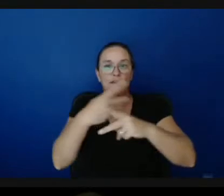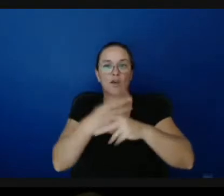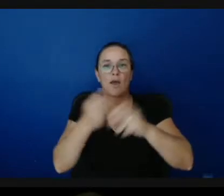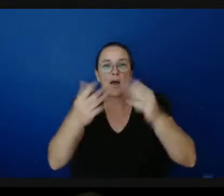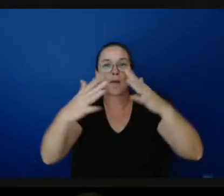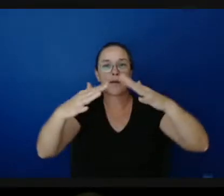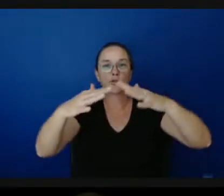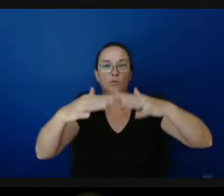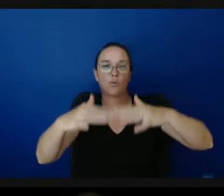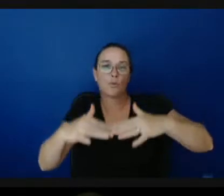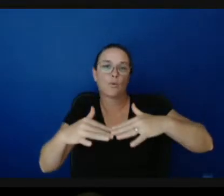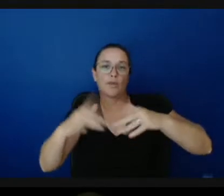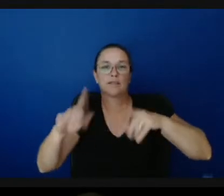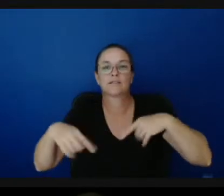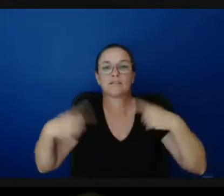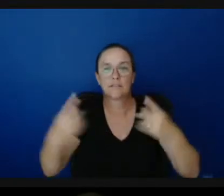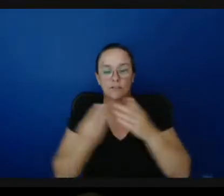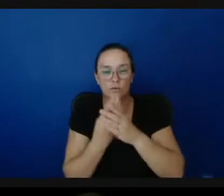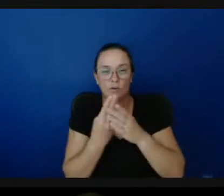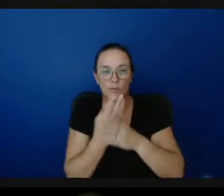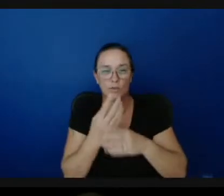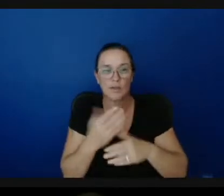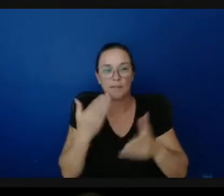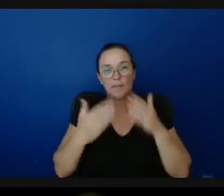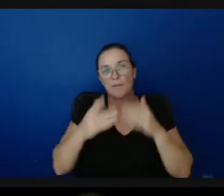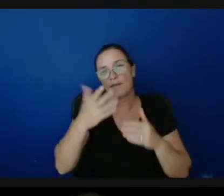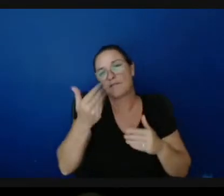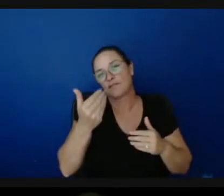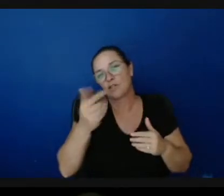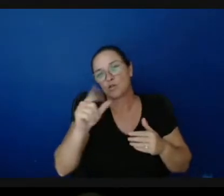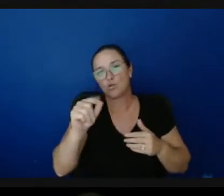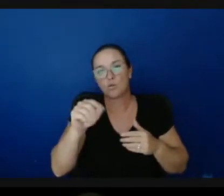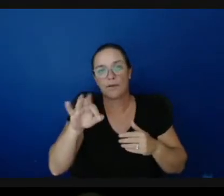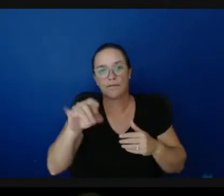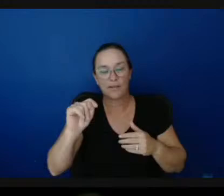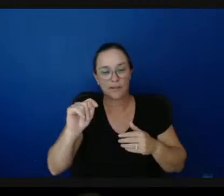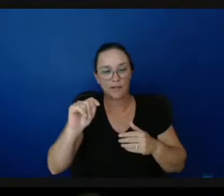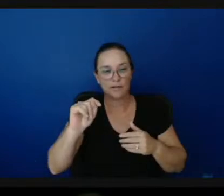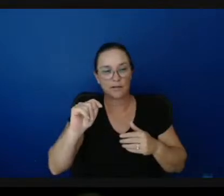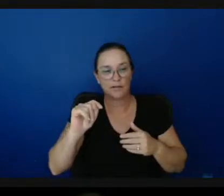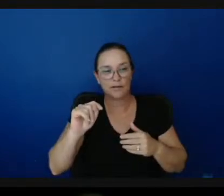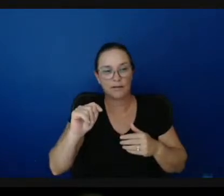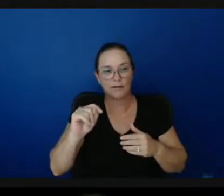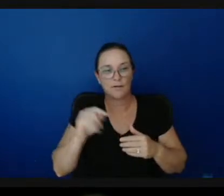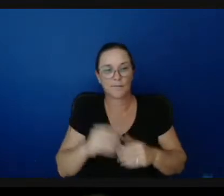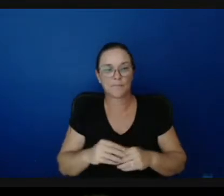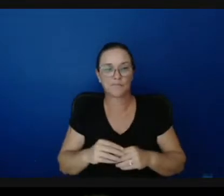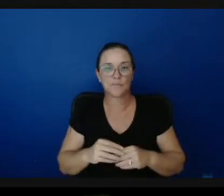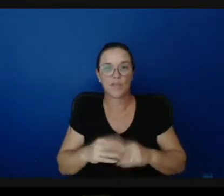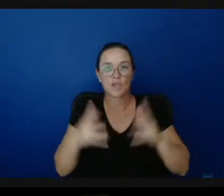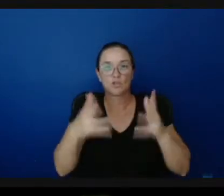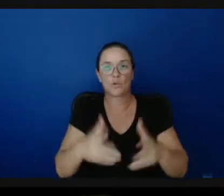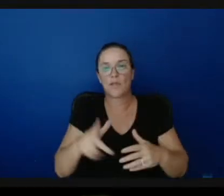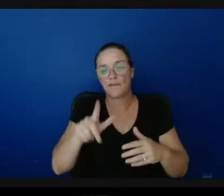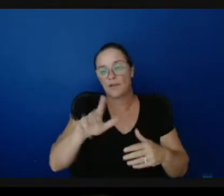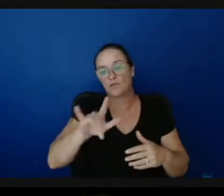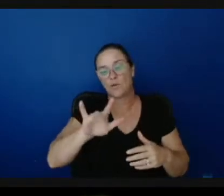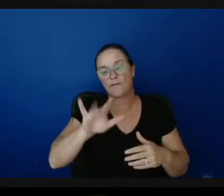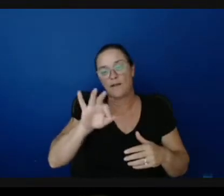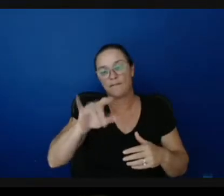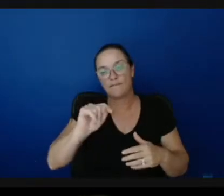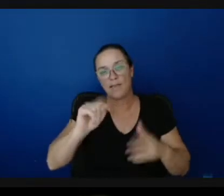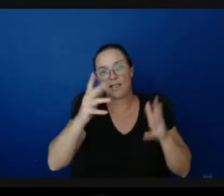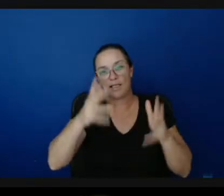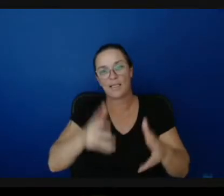in the order of, I want to say 15 feet or so, 15, 20 feet. So leaving 25 feet left after everything is said and done in that